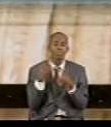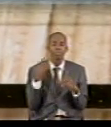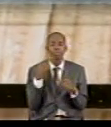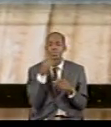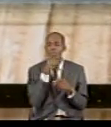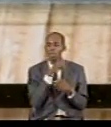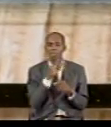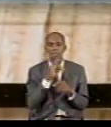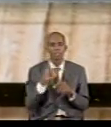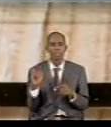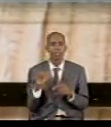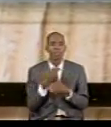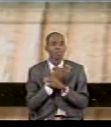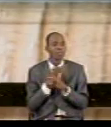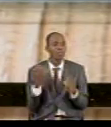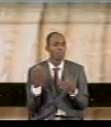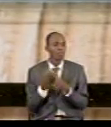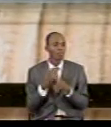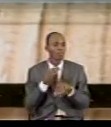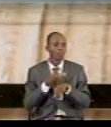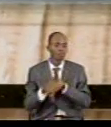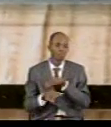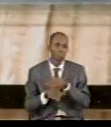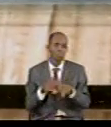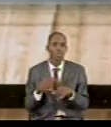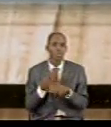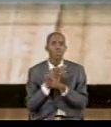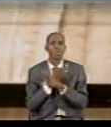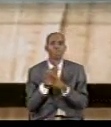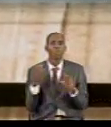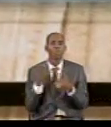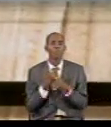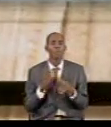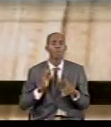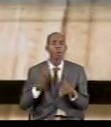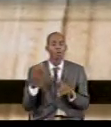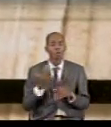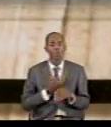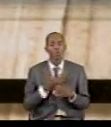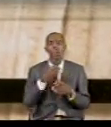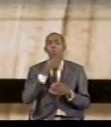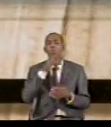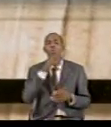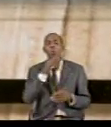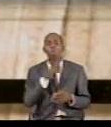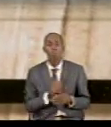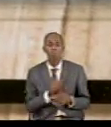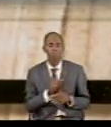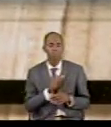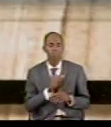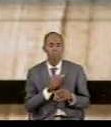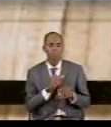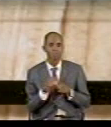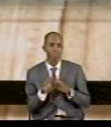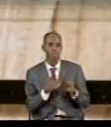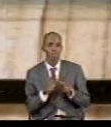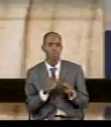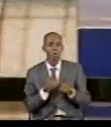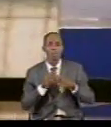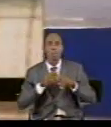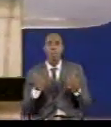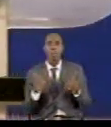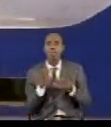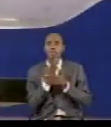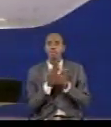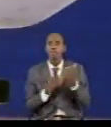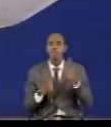free from deception, free from our old lifestyle. But some people